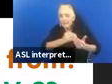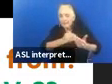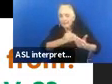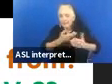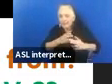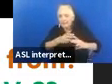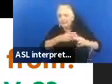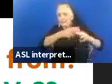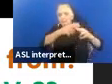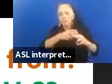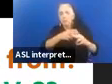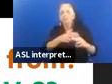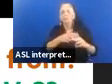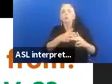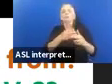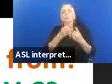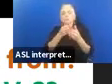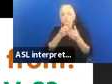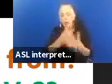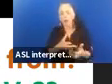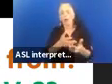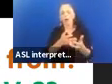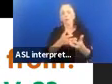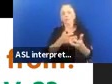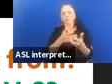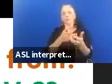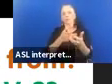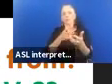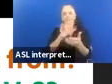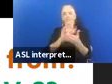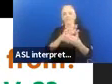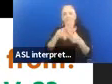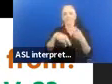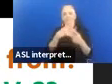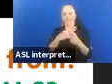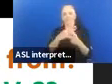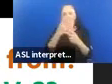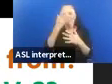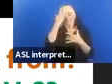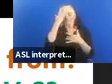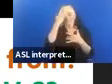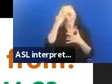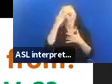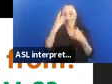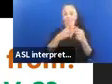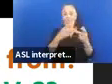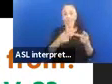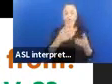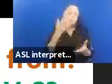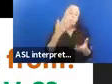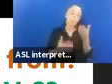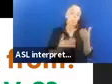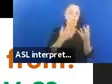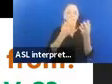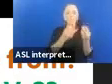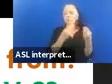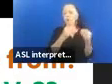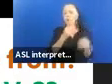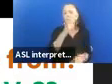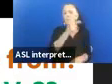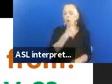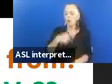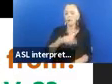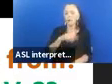of emergence in the first place? It is actually very possible that it could be a wet market in Wuhan, which